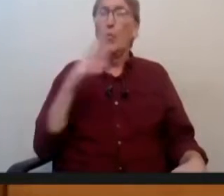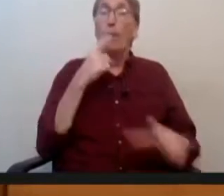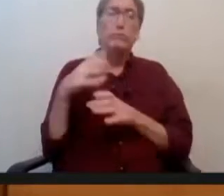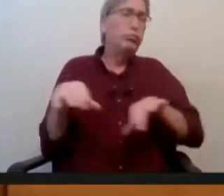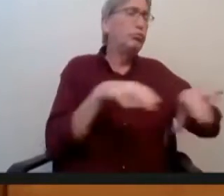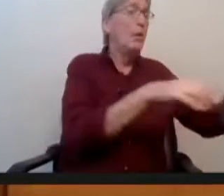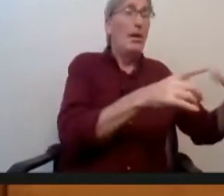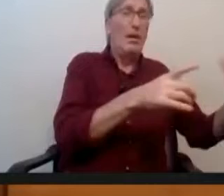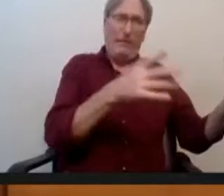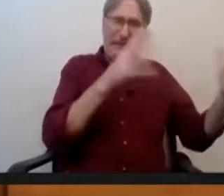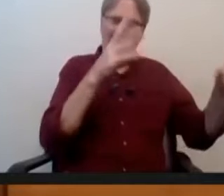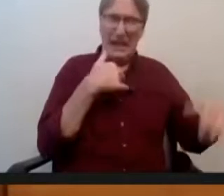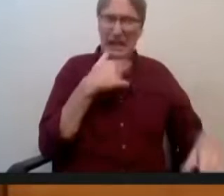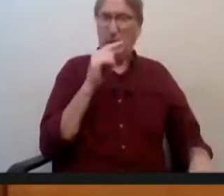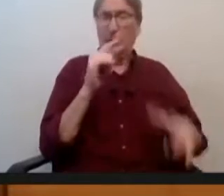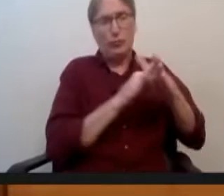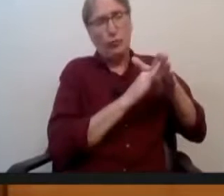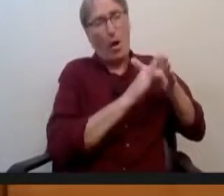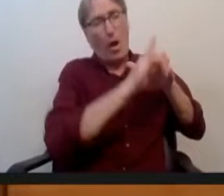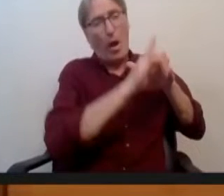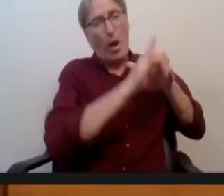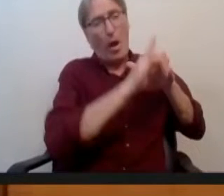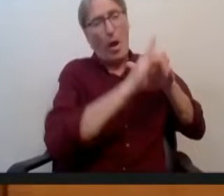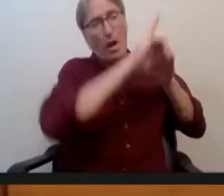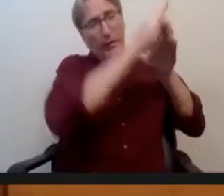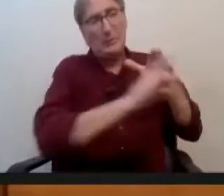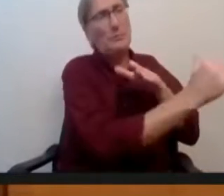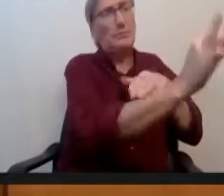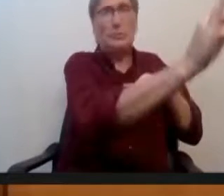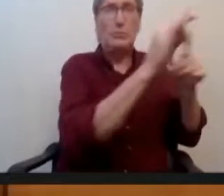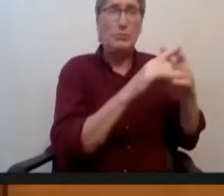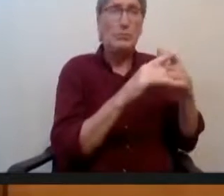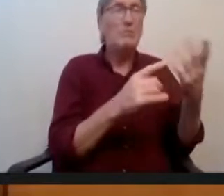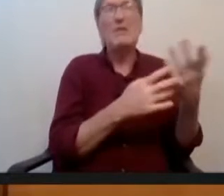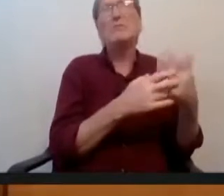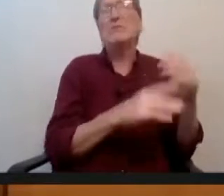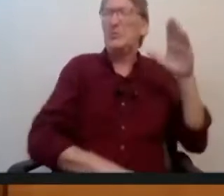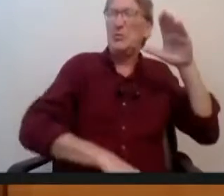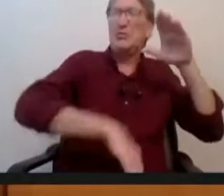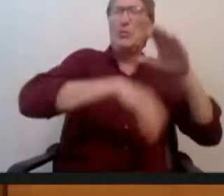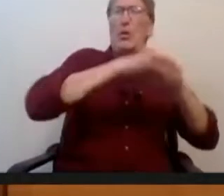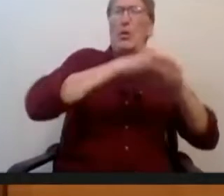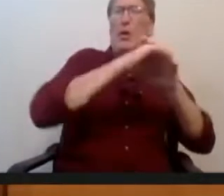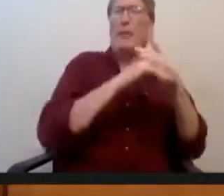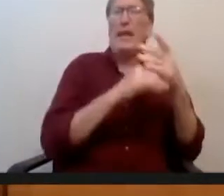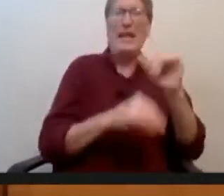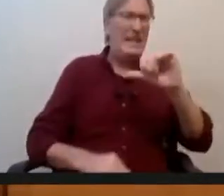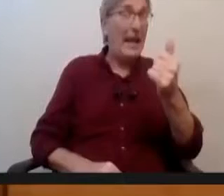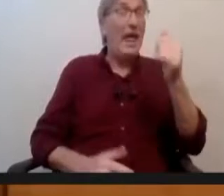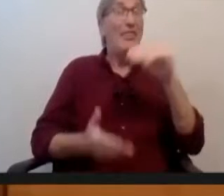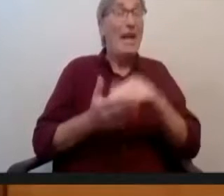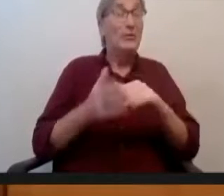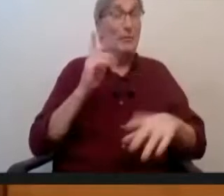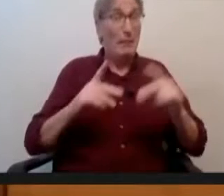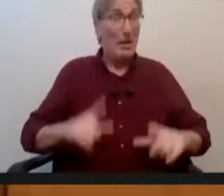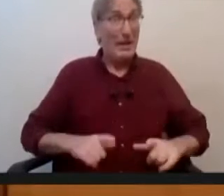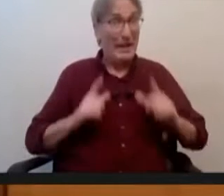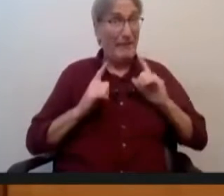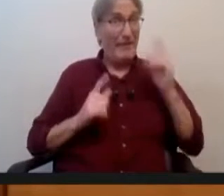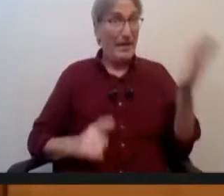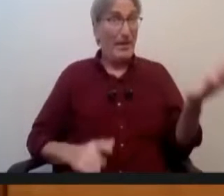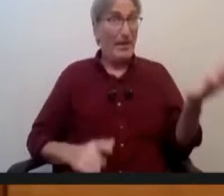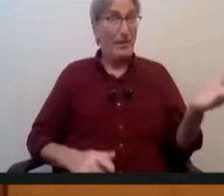trolley run, inclined plane, and it reached its peak population of 10,000 inhabitants. The influence